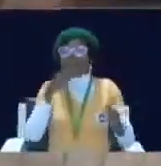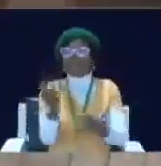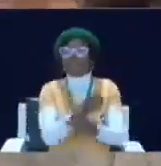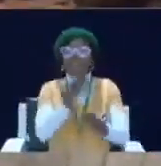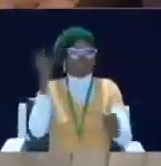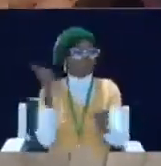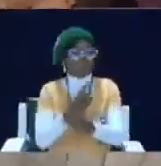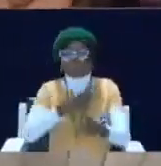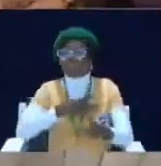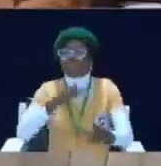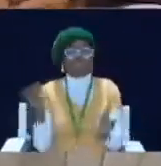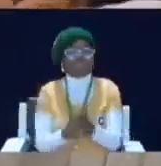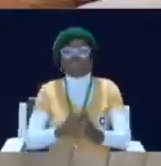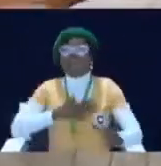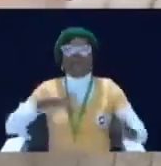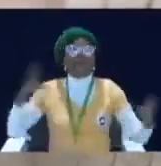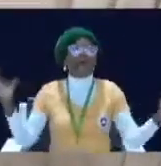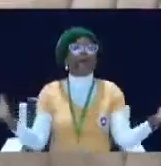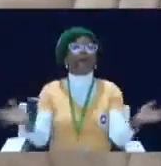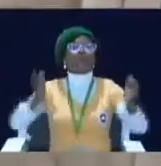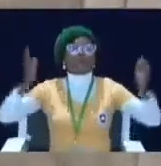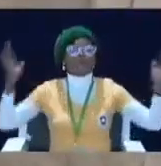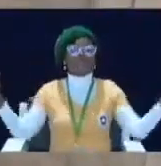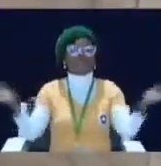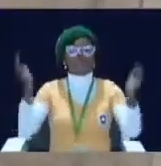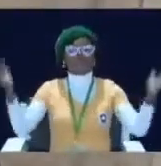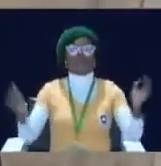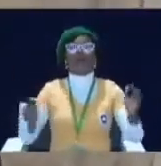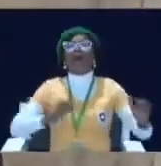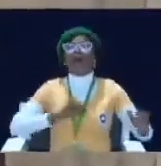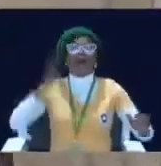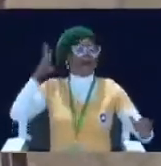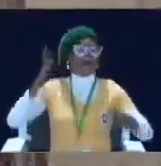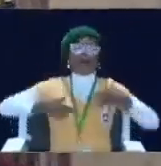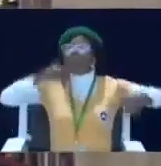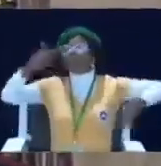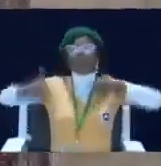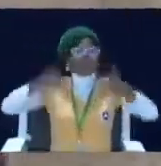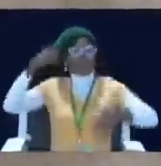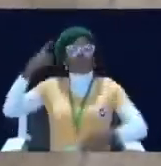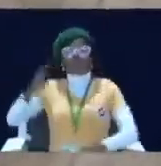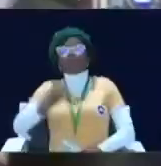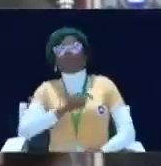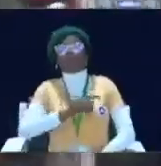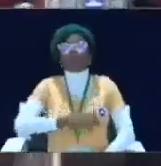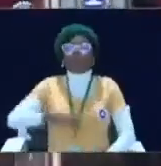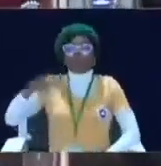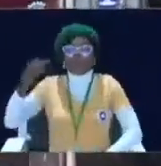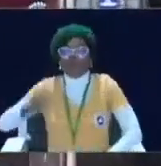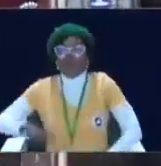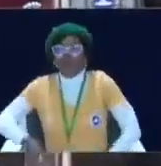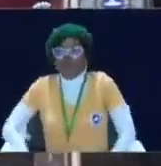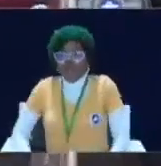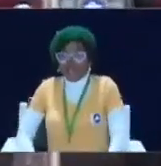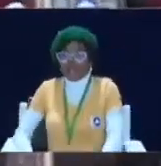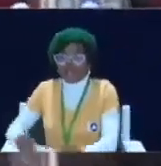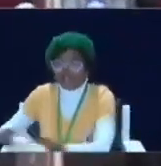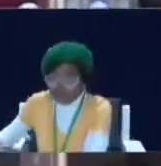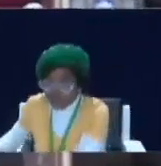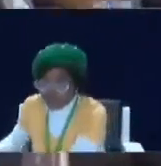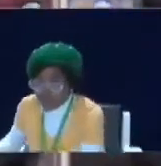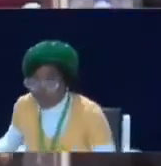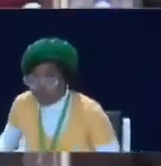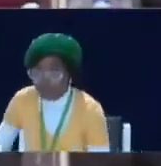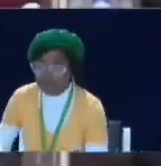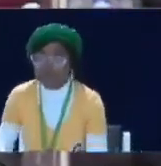faithfulness of the Lord. I will rejoice, for the glory of the Lord has been brought to bear